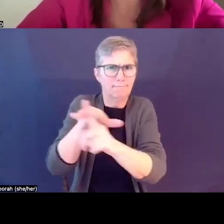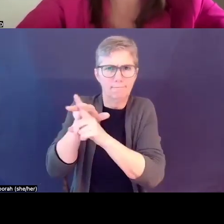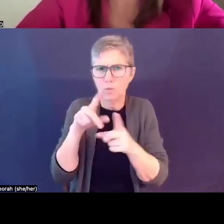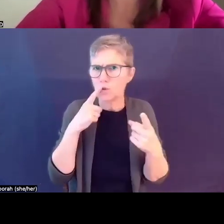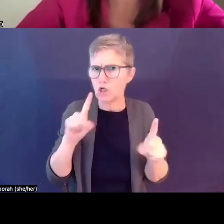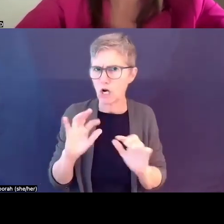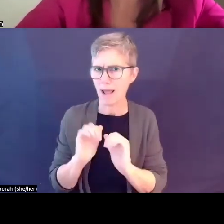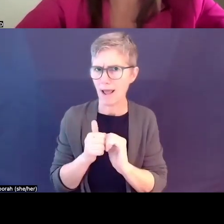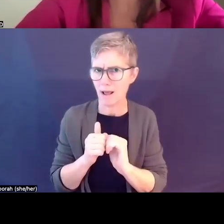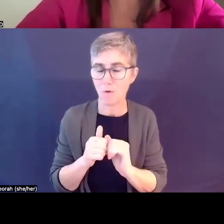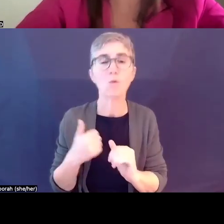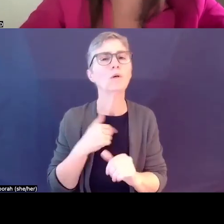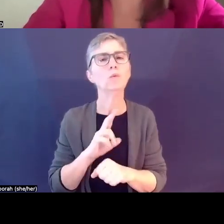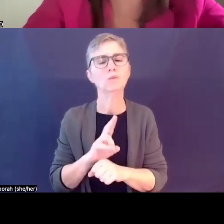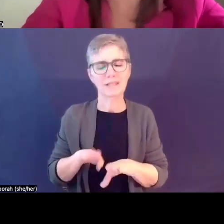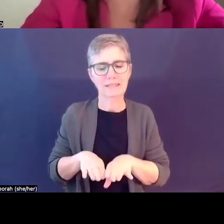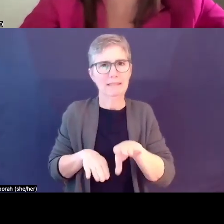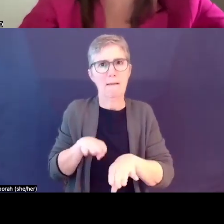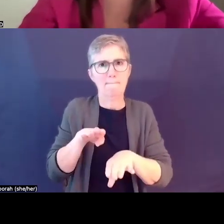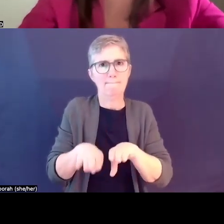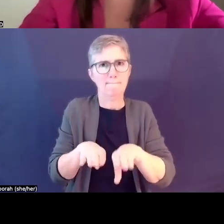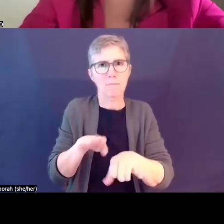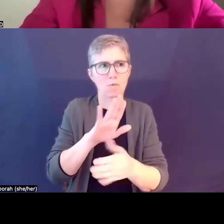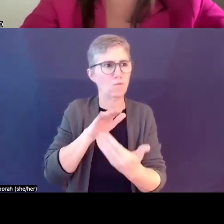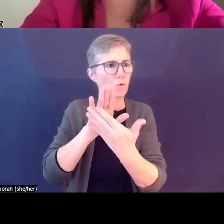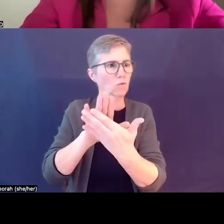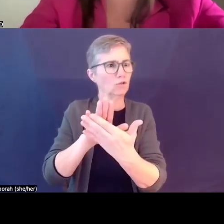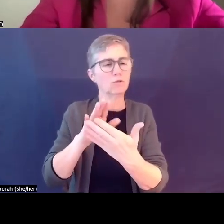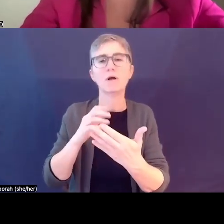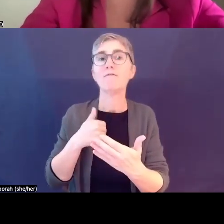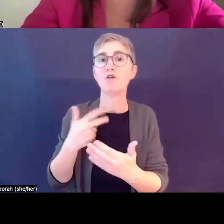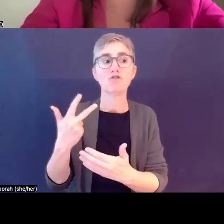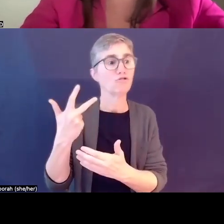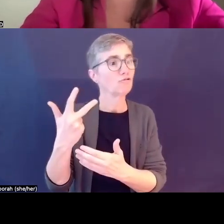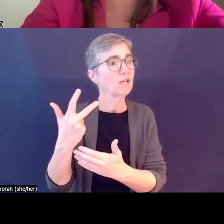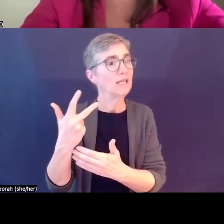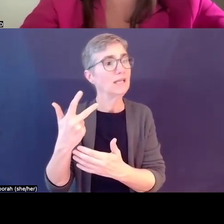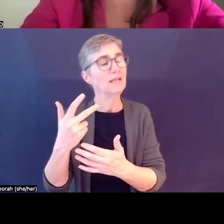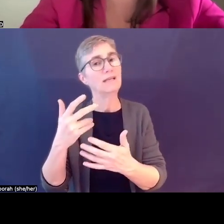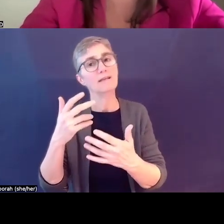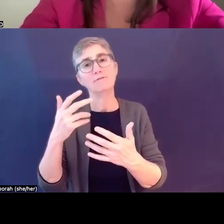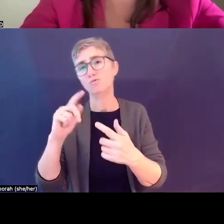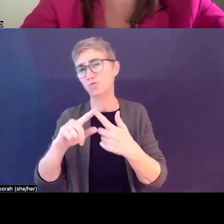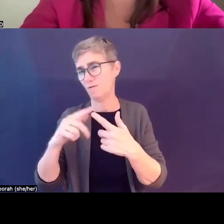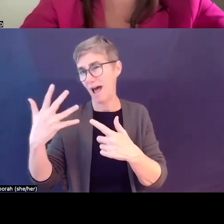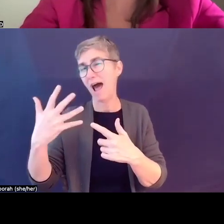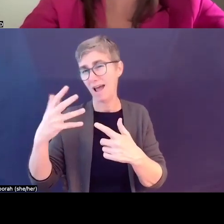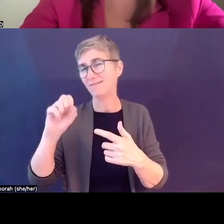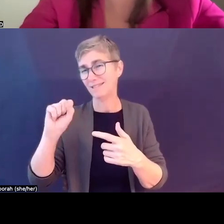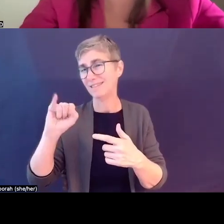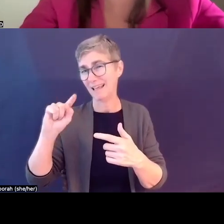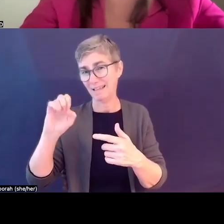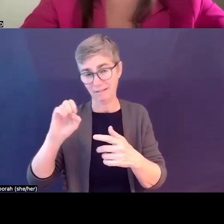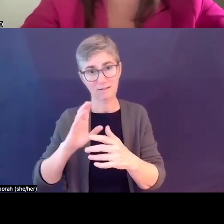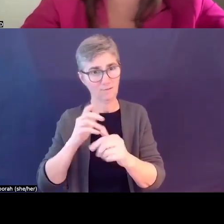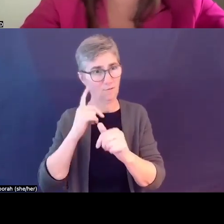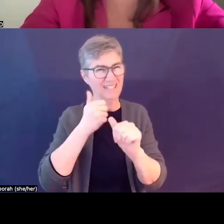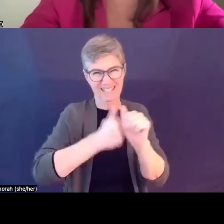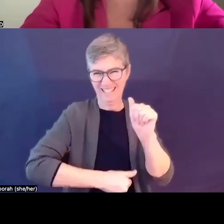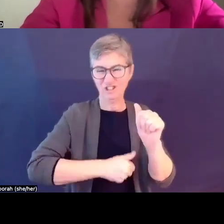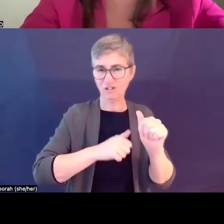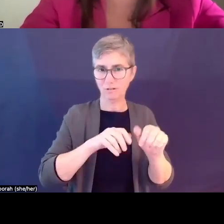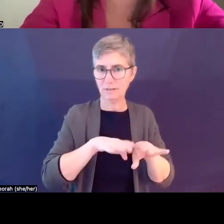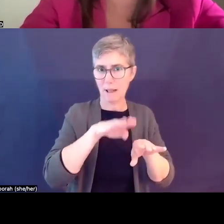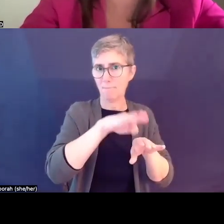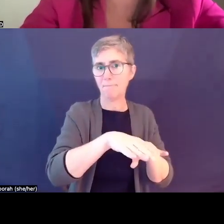stepped approach. So we group support centers together into steps of about 3 to 5 sites per step. When we turn sites on in a